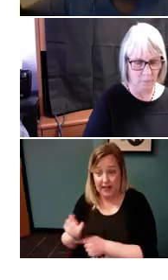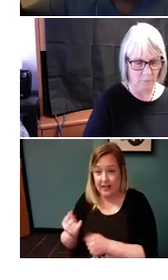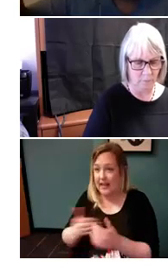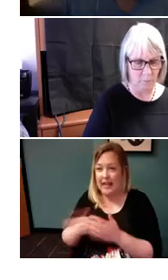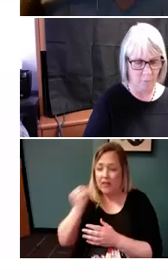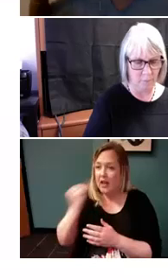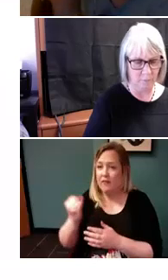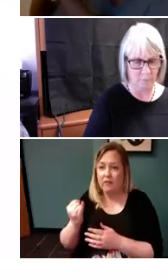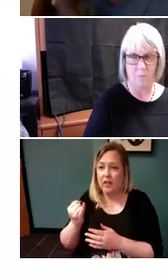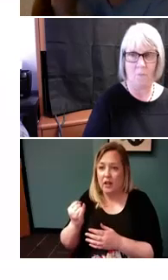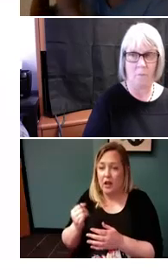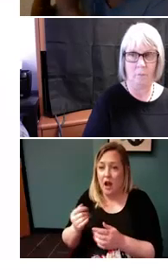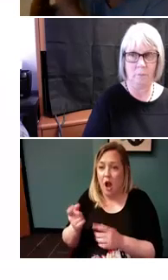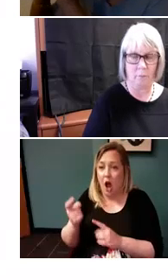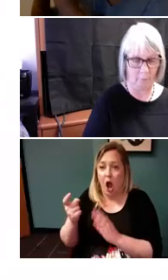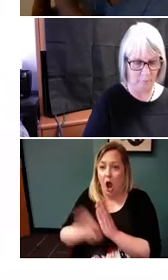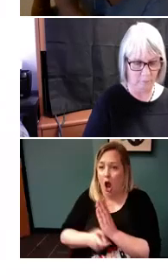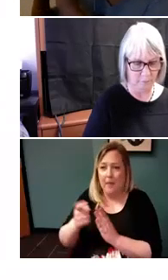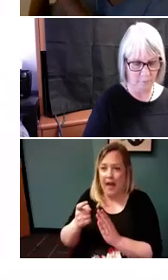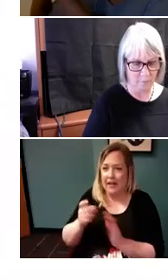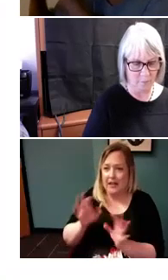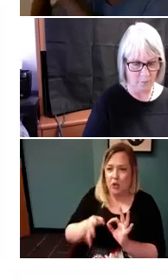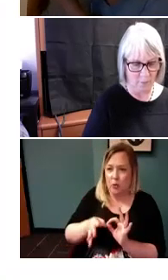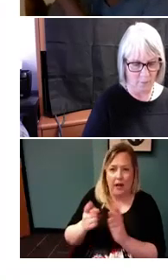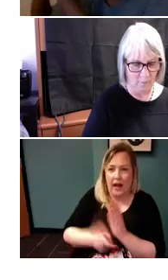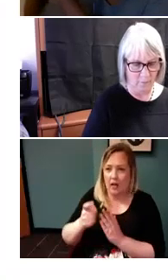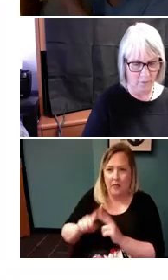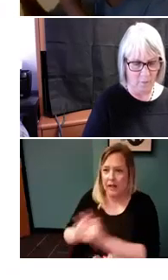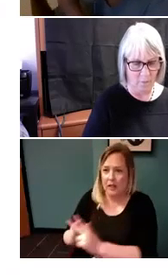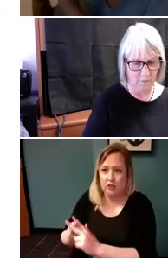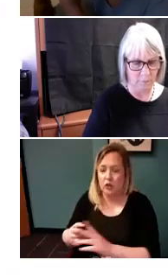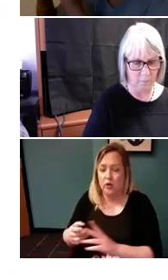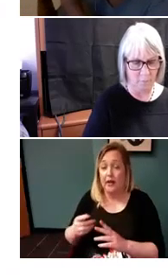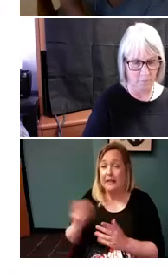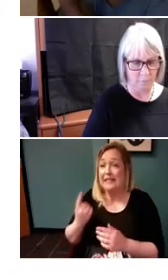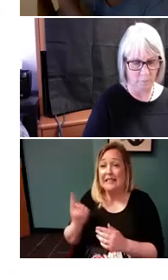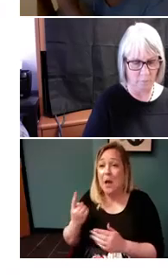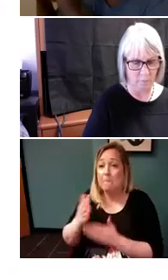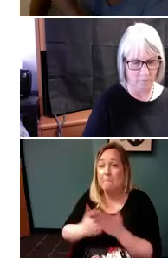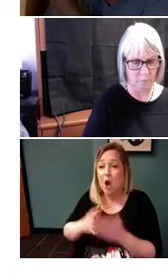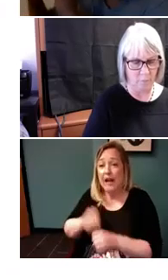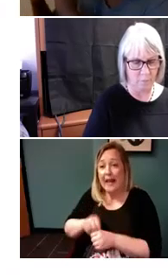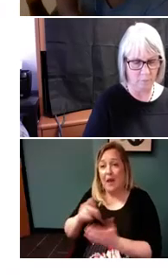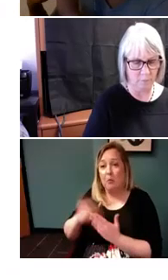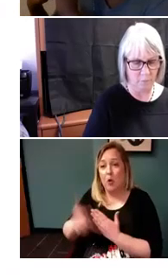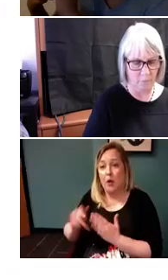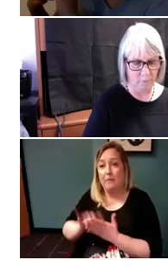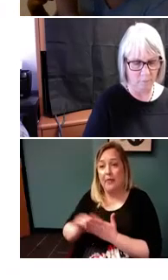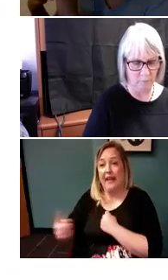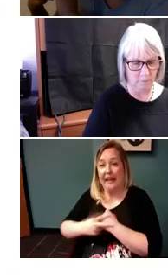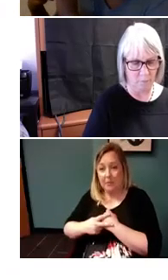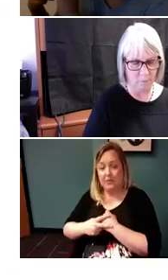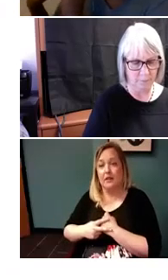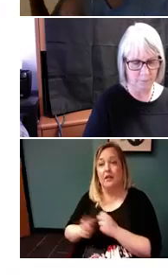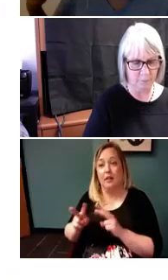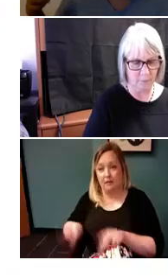automatically executed, there is a part in that program that maintains those variables and deletes them when